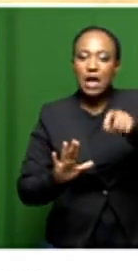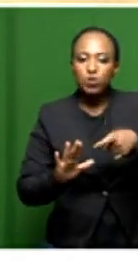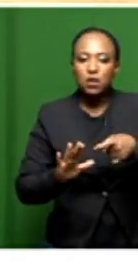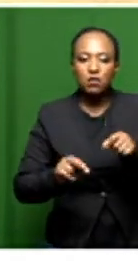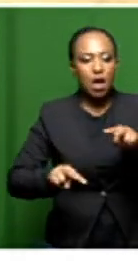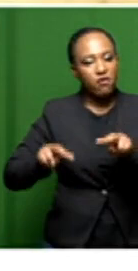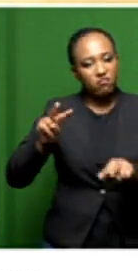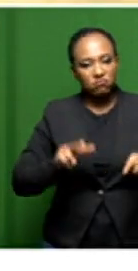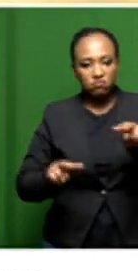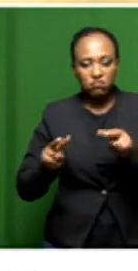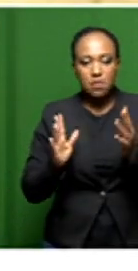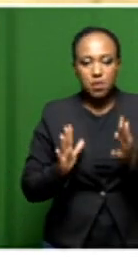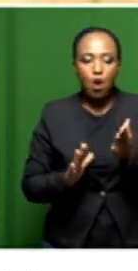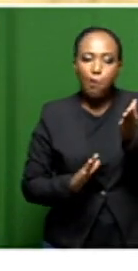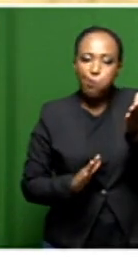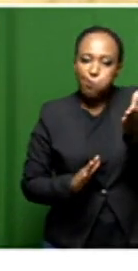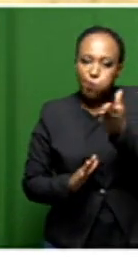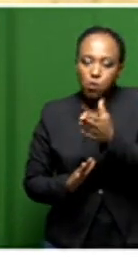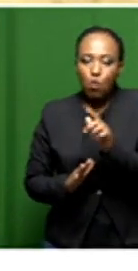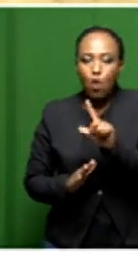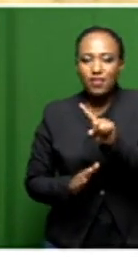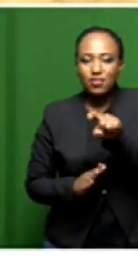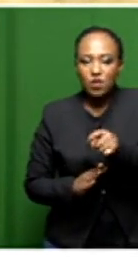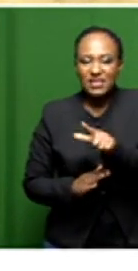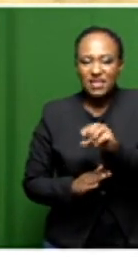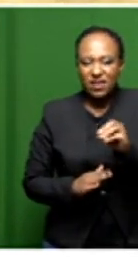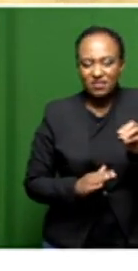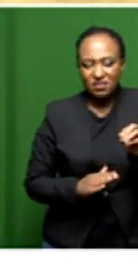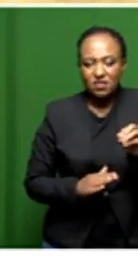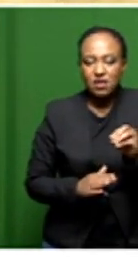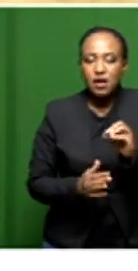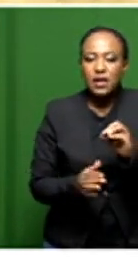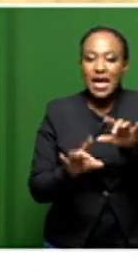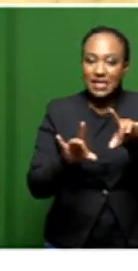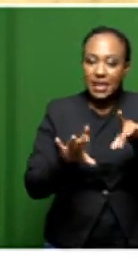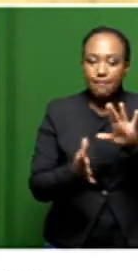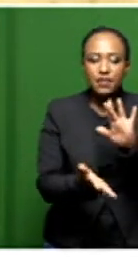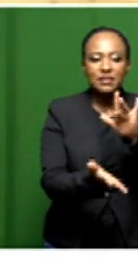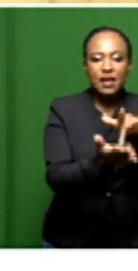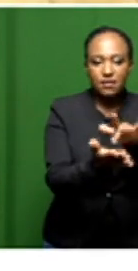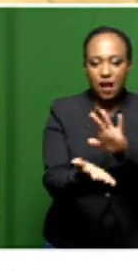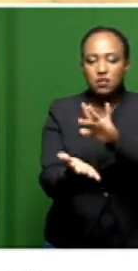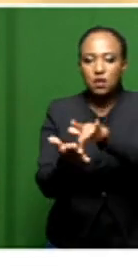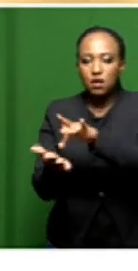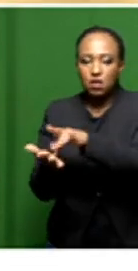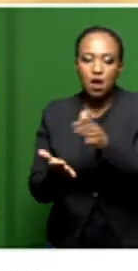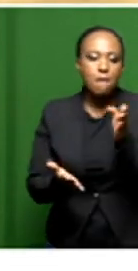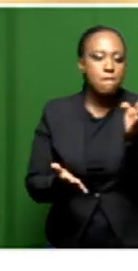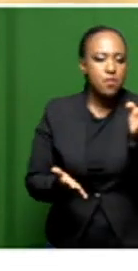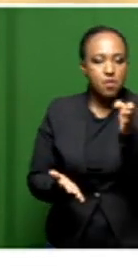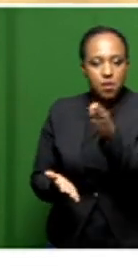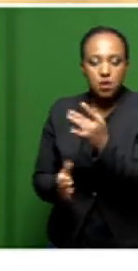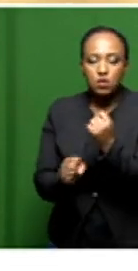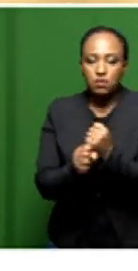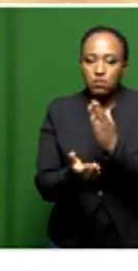invigilators are also all over the 1,700 examination centers, just to make sure that there's nothing that goes